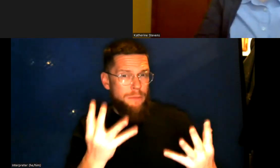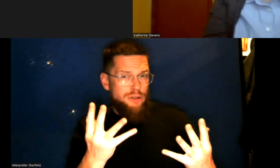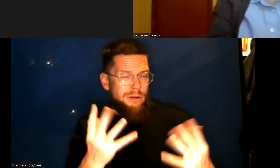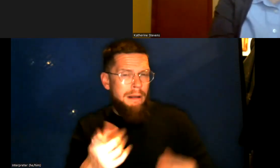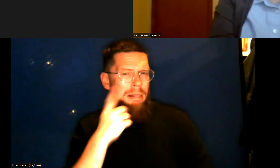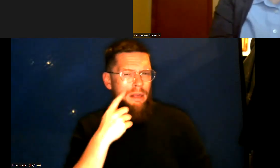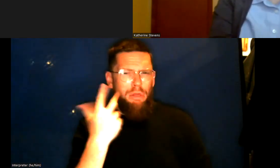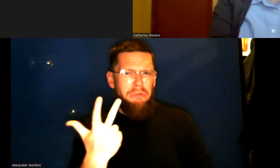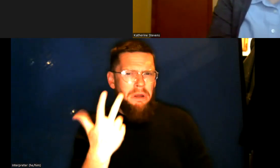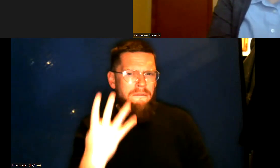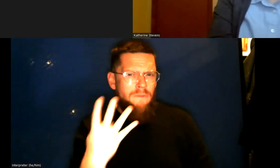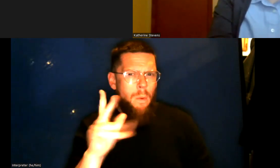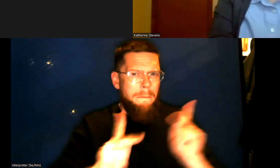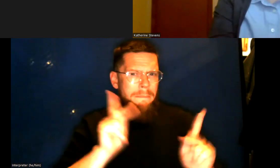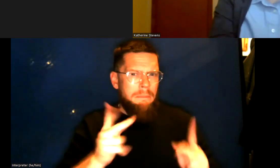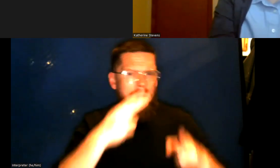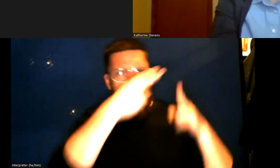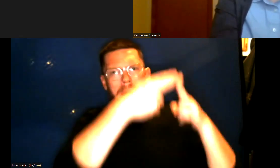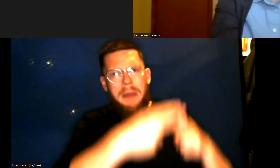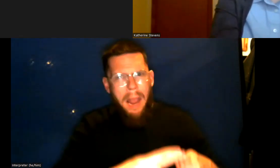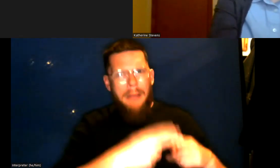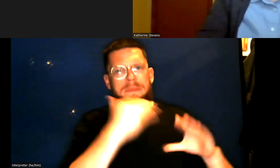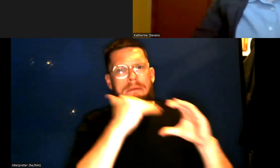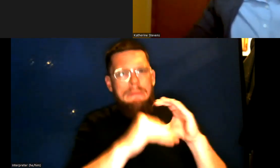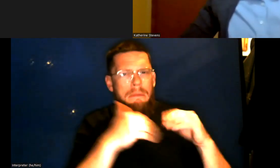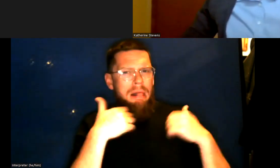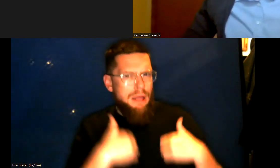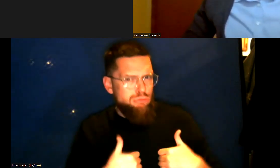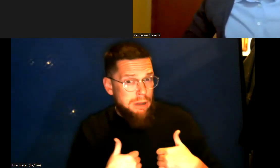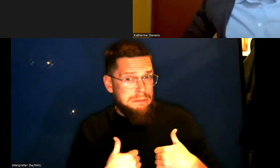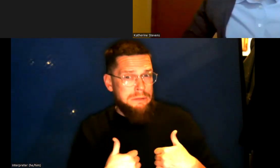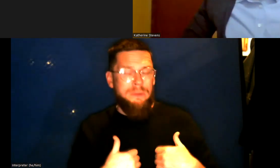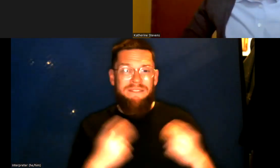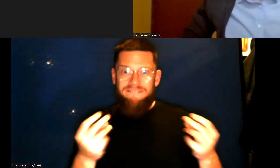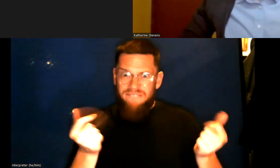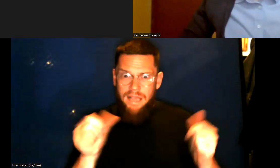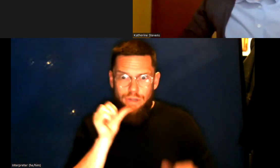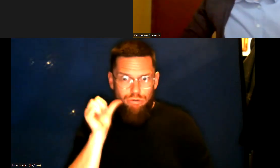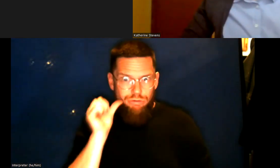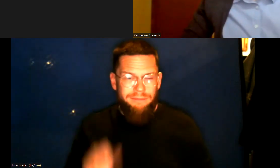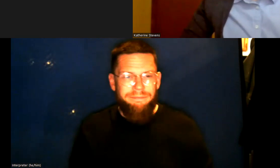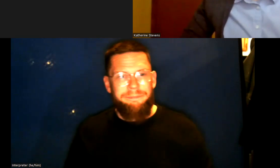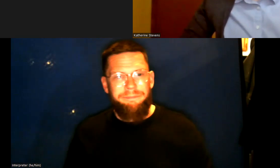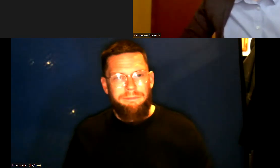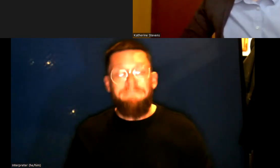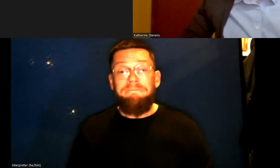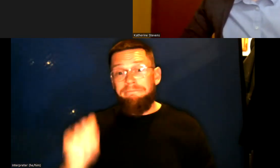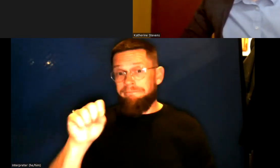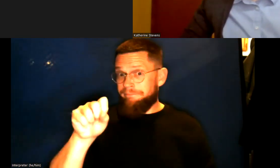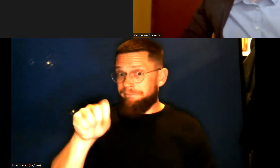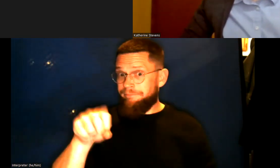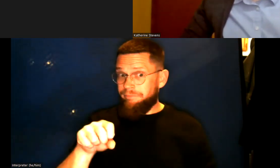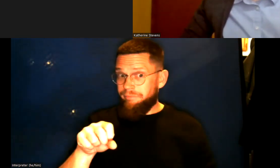people's names and email address and such. Mm-hmm. It went by pretty fast yesterday. Absolutely. And,